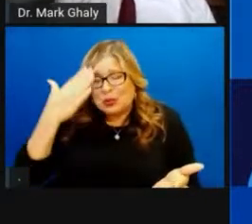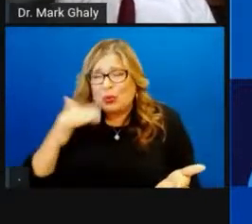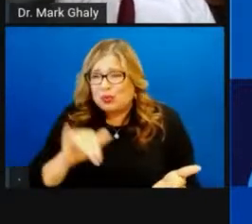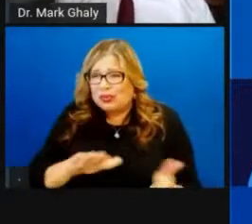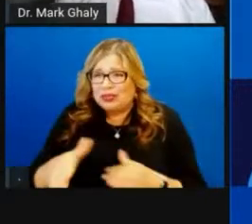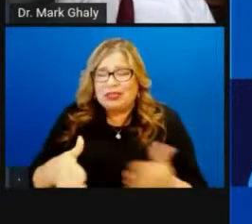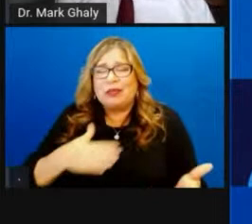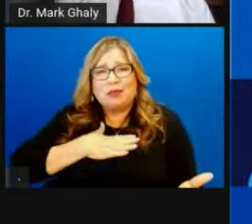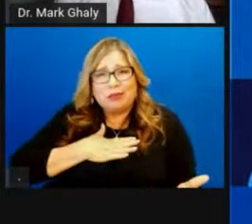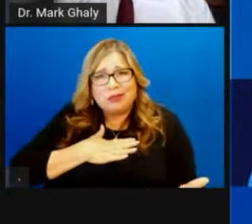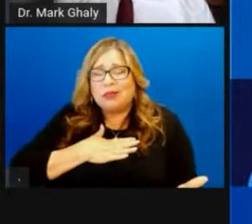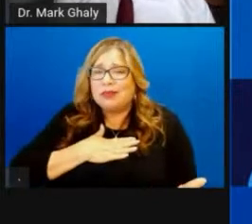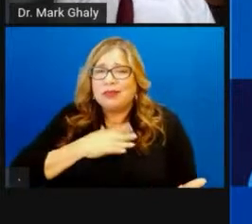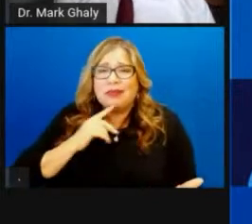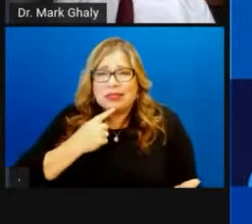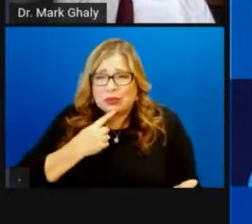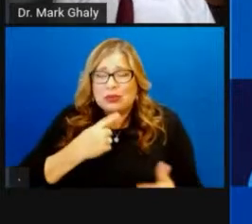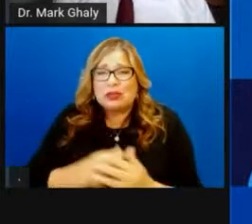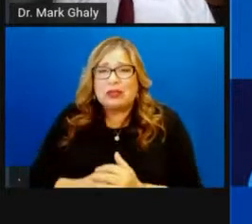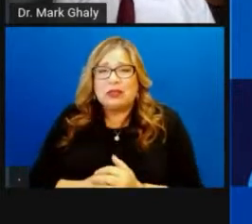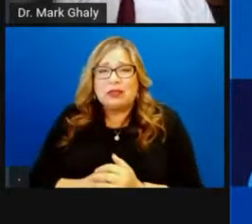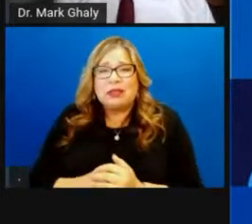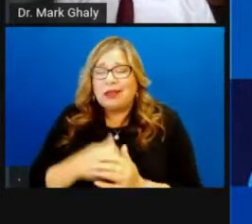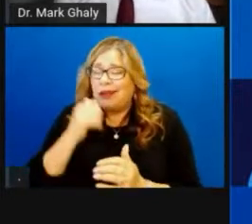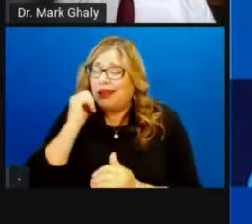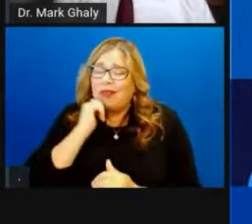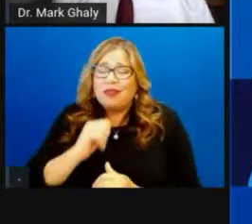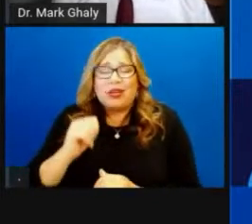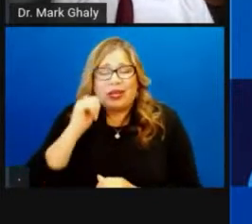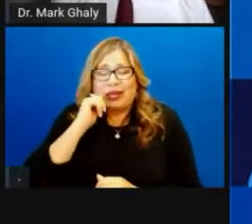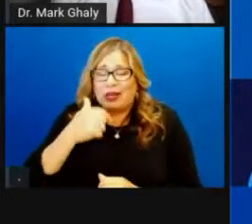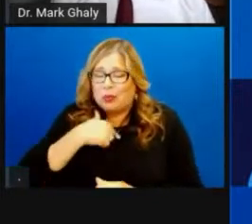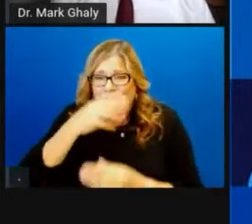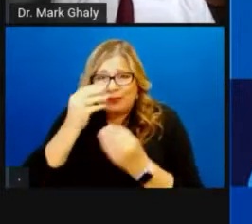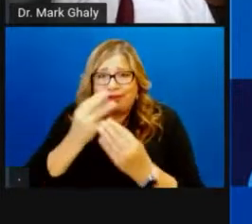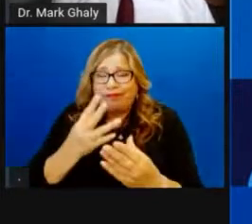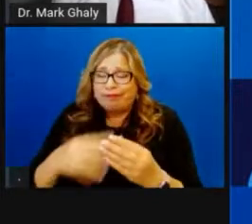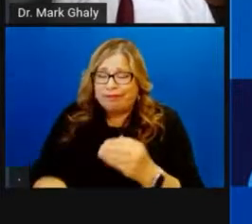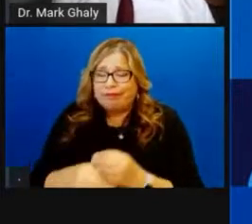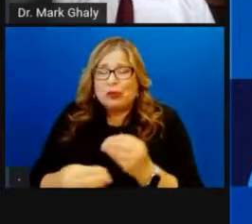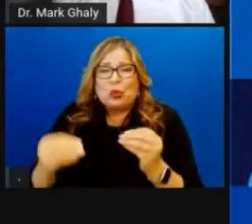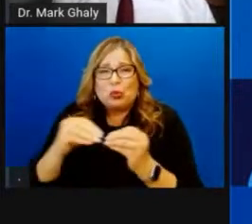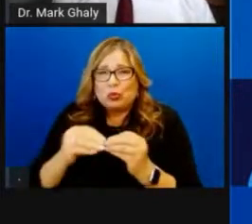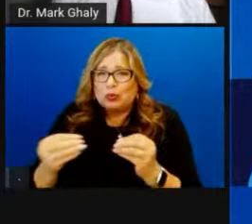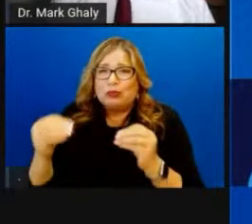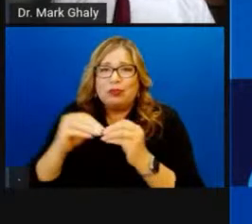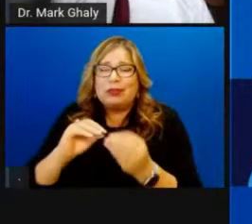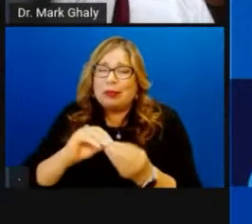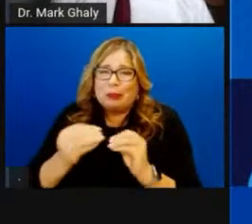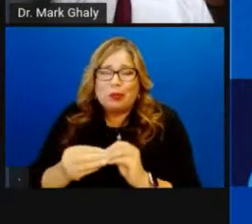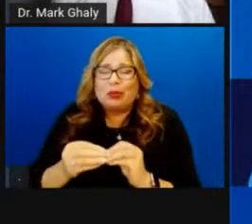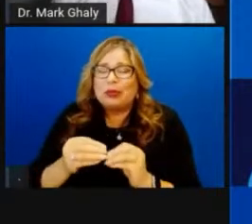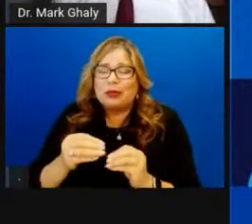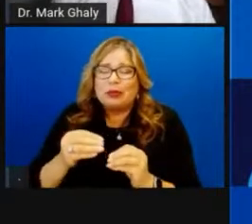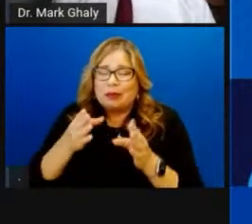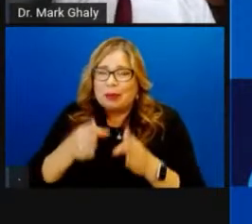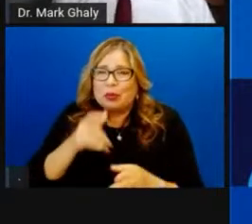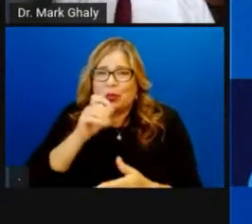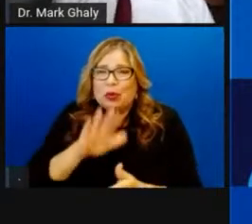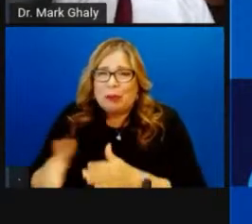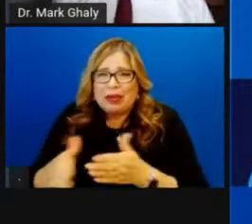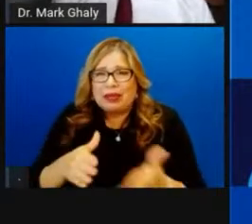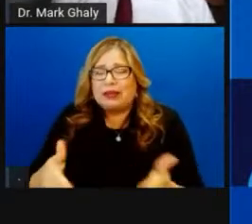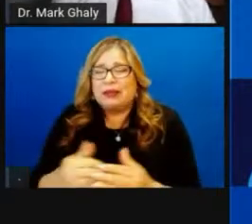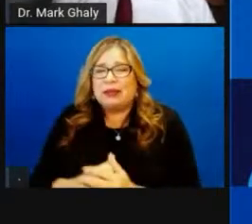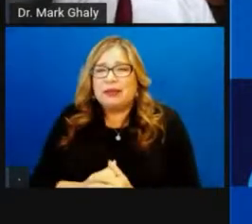announce new numbers every day that add to that total. And I have always wanted to be part